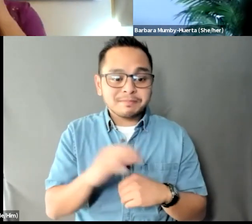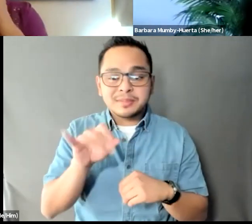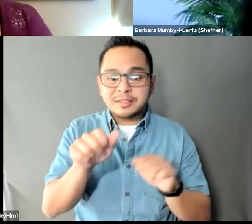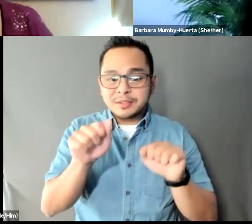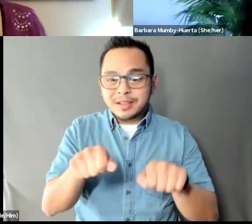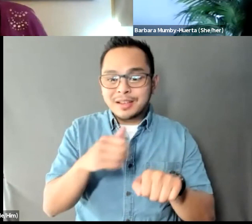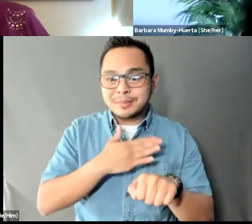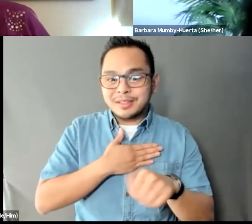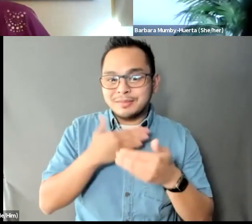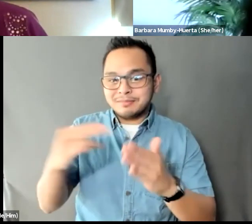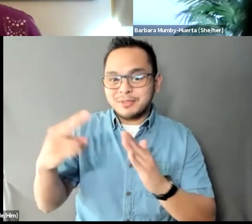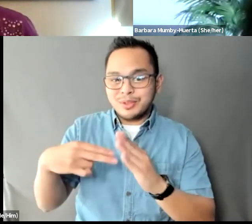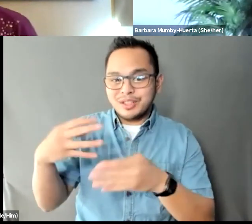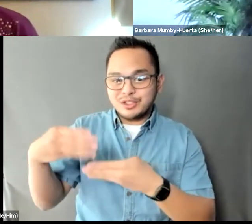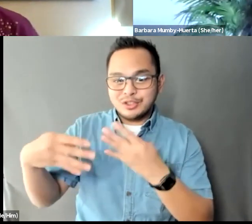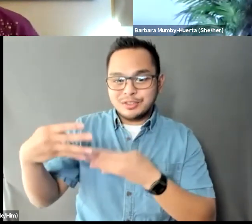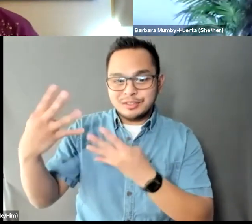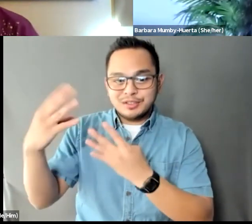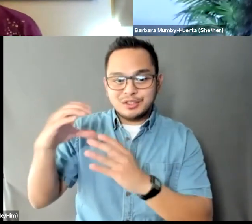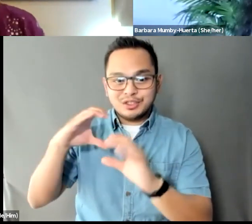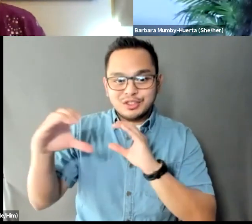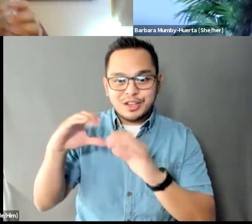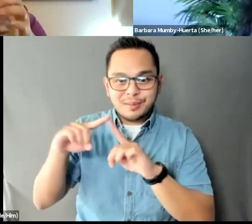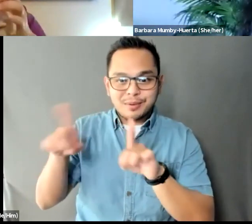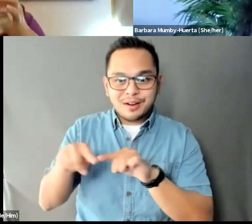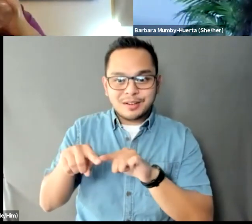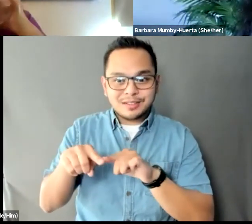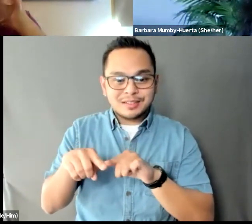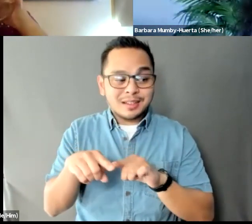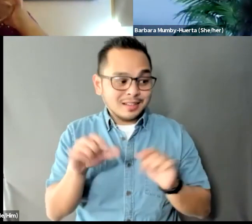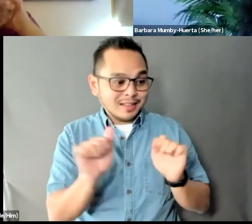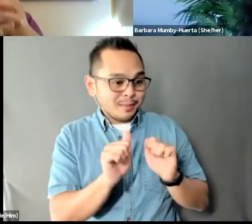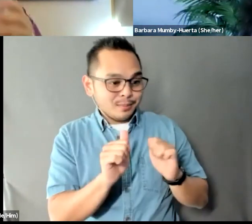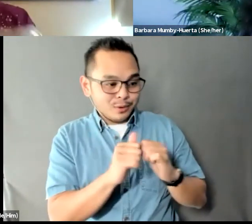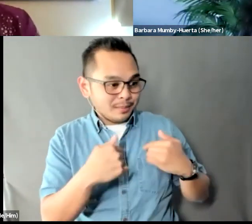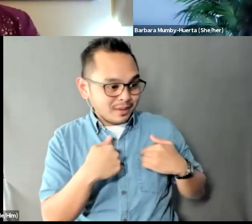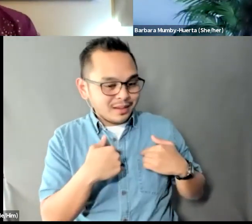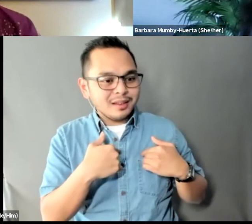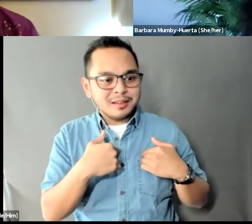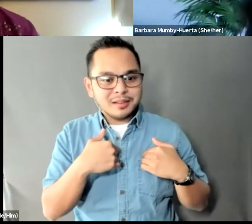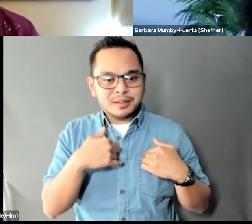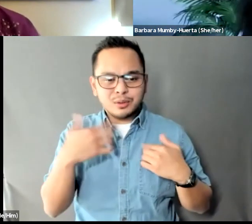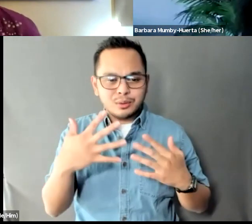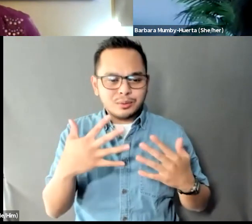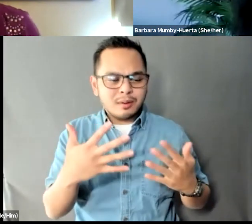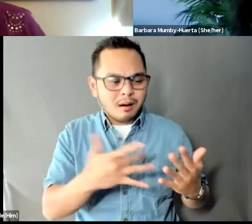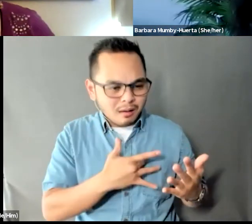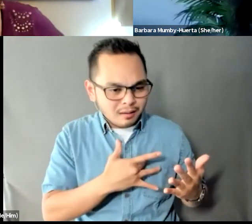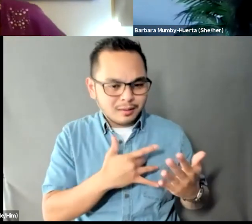you should read the chat box, because love to. As you do with me, you do with everyone else. You just really move them